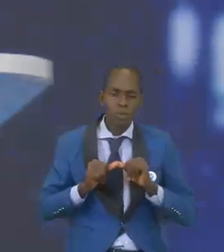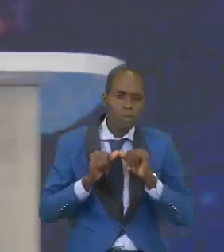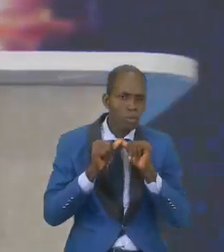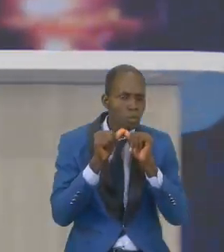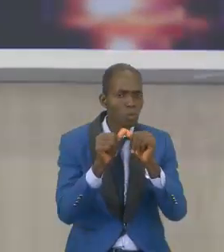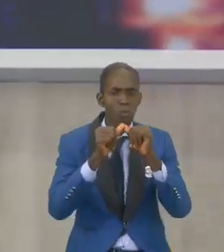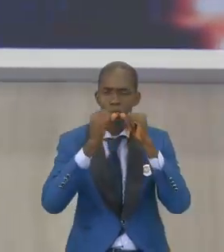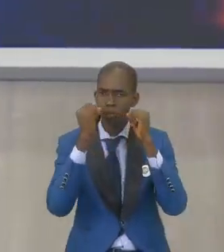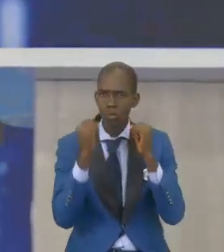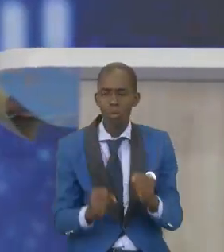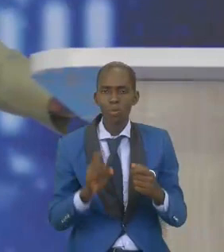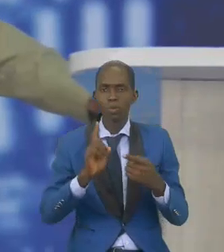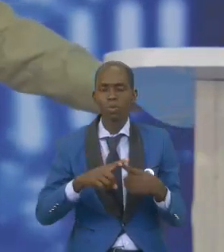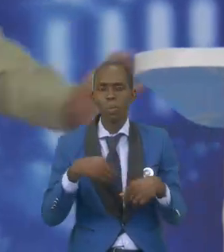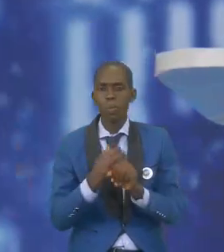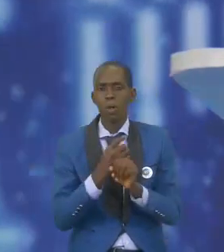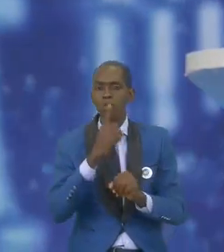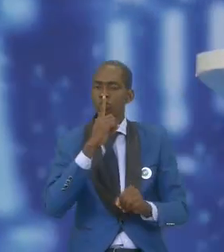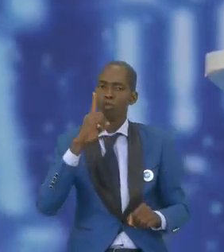that they put your